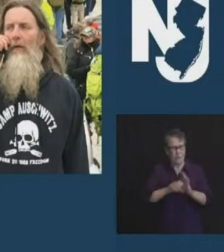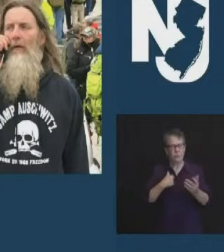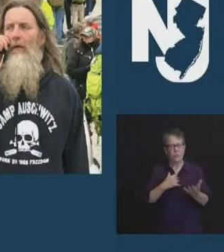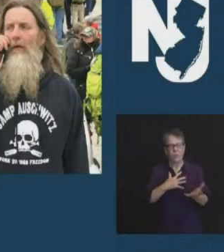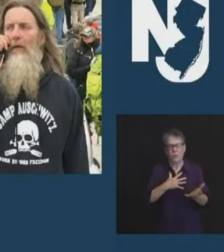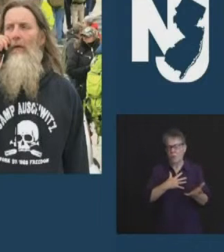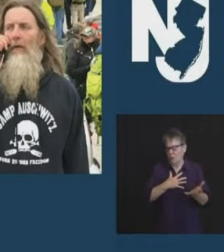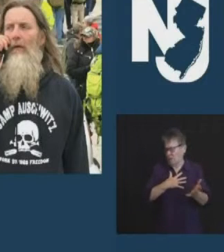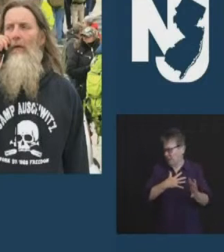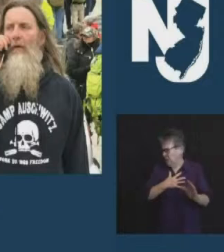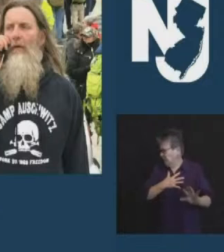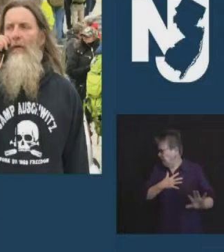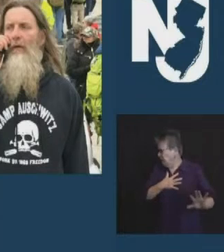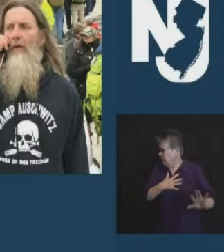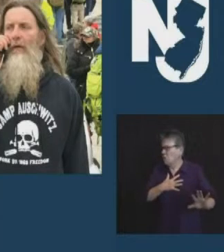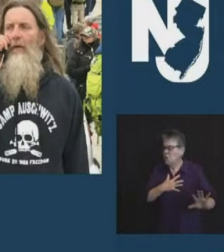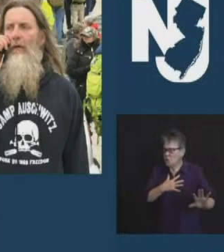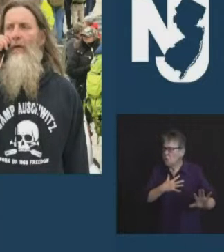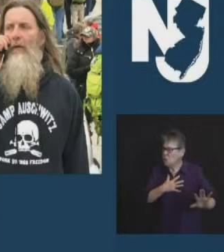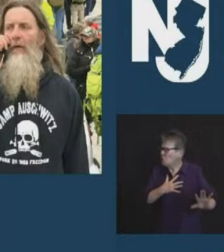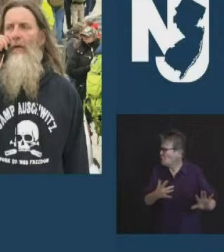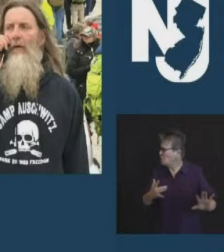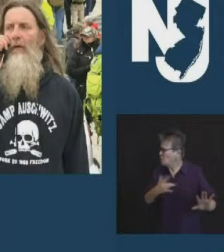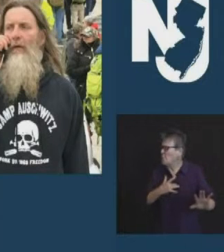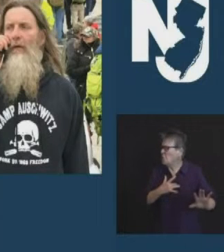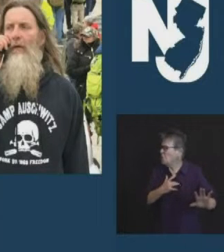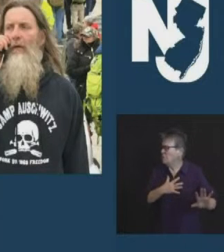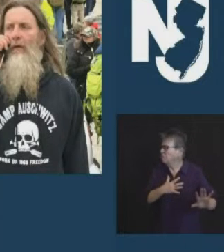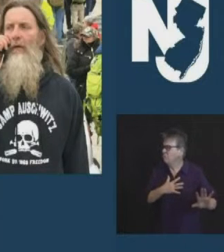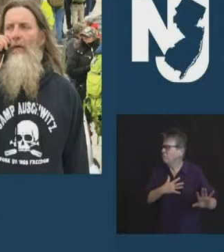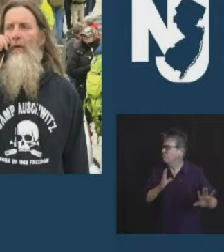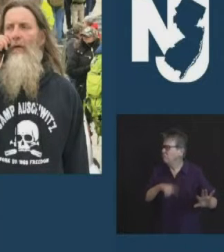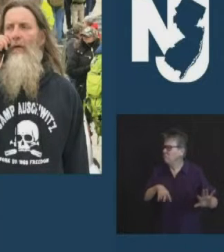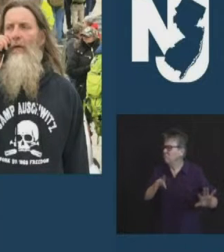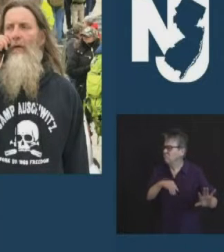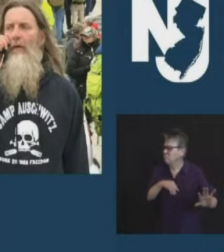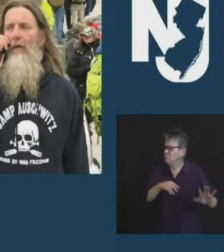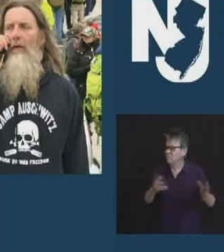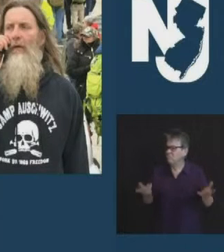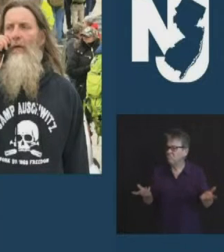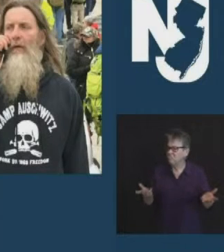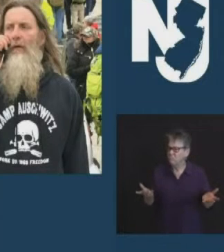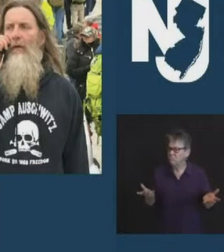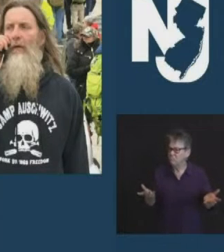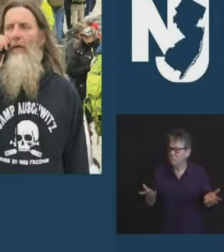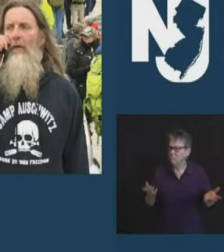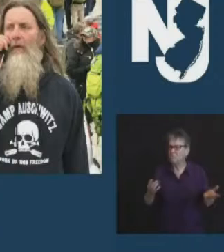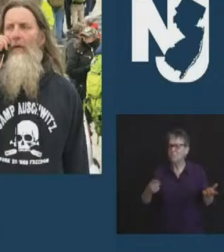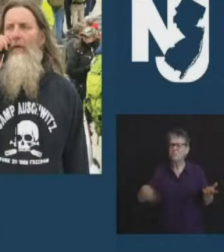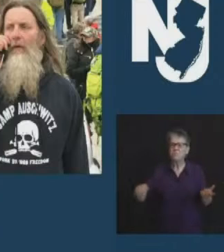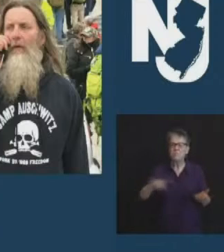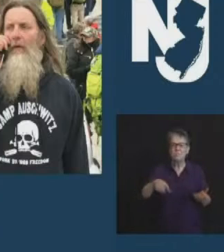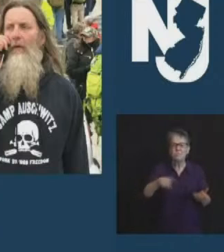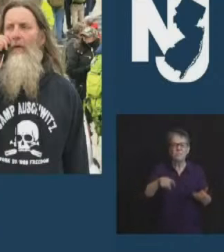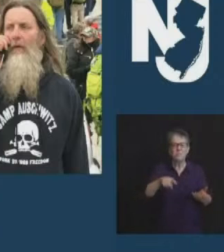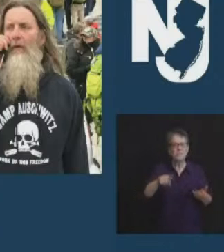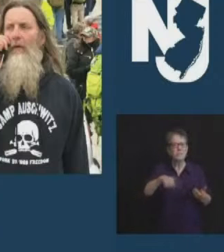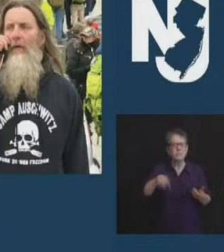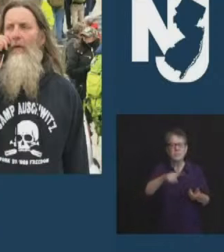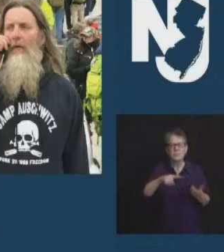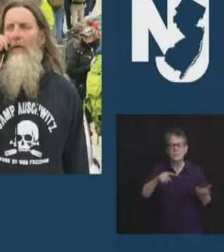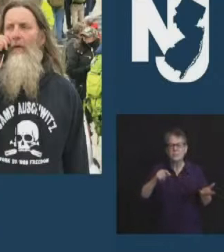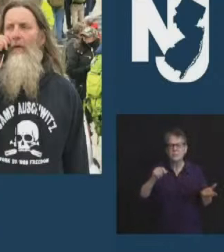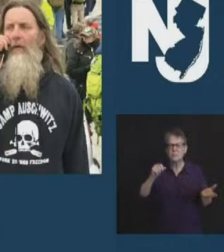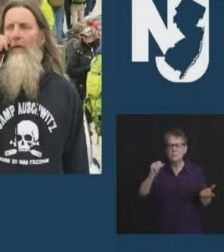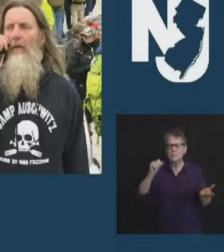yet against this insurrection last week, this is who your silence is enabling. This is who you are standing with. This